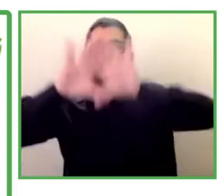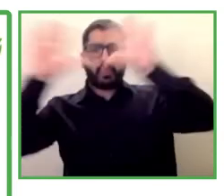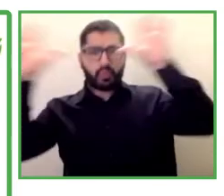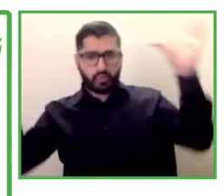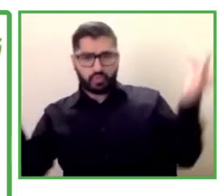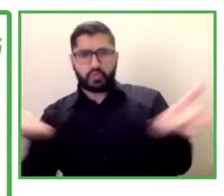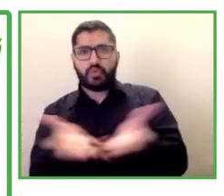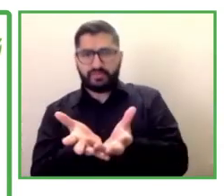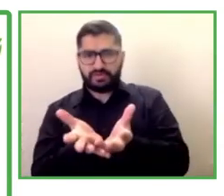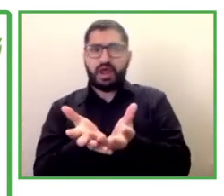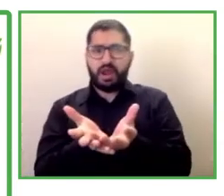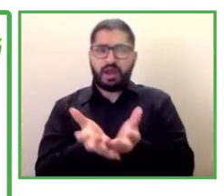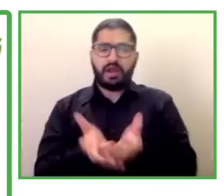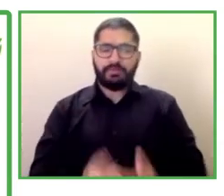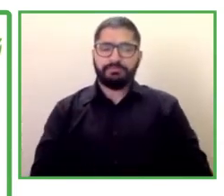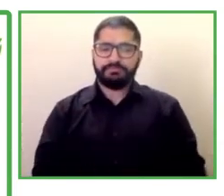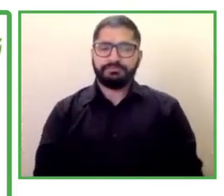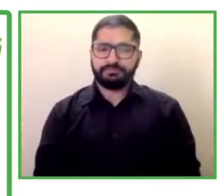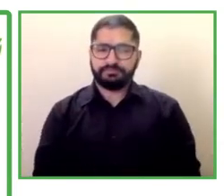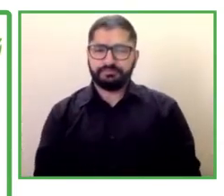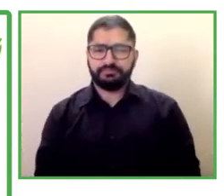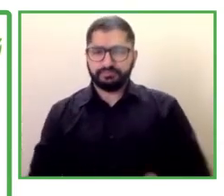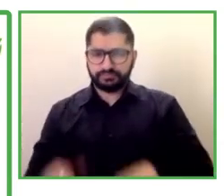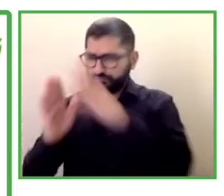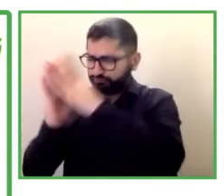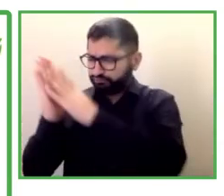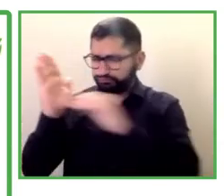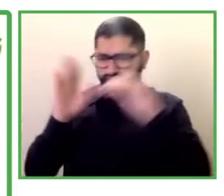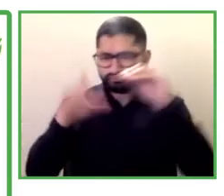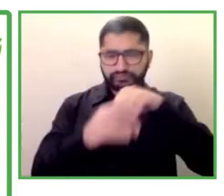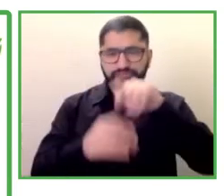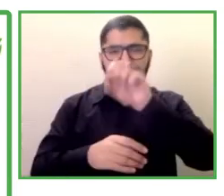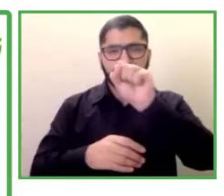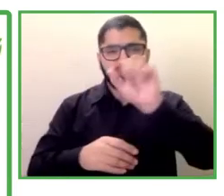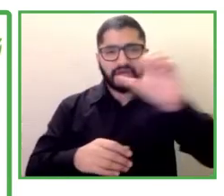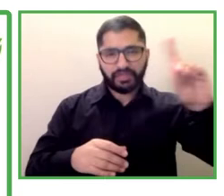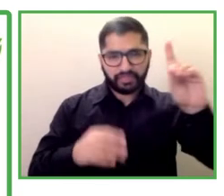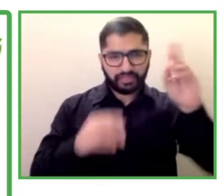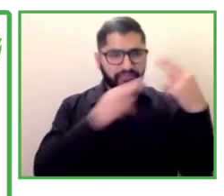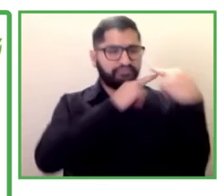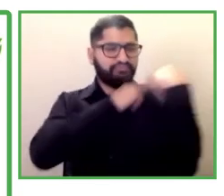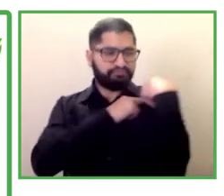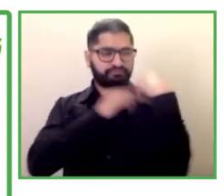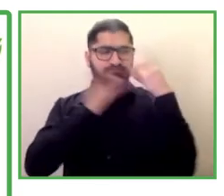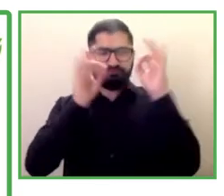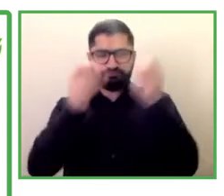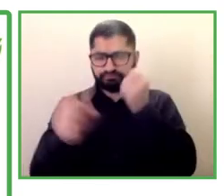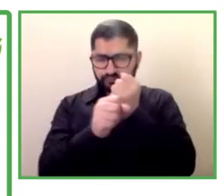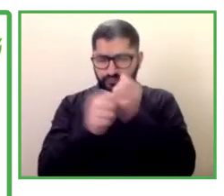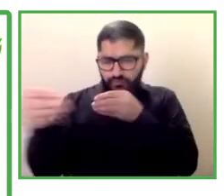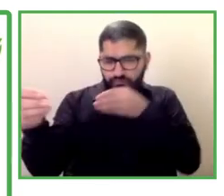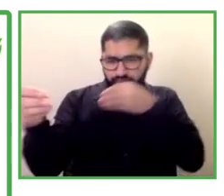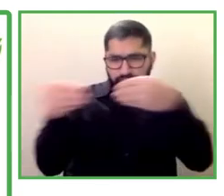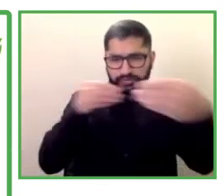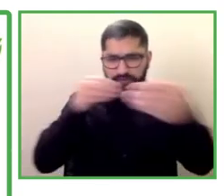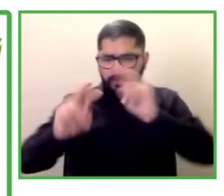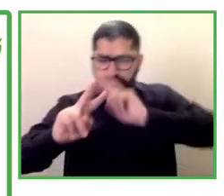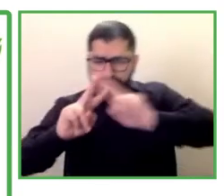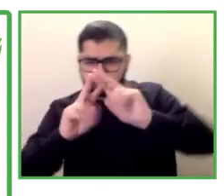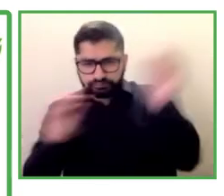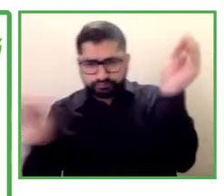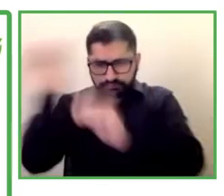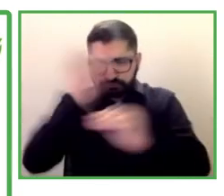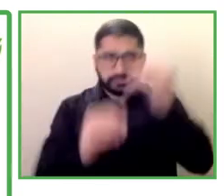itself to great innovation and the ability to help improve the quality of opportunity and